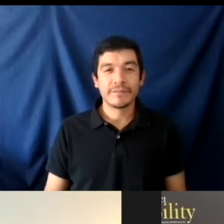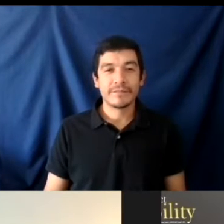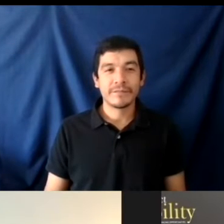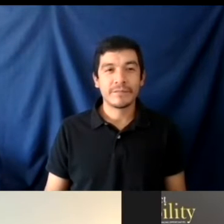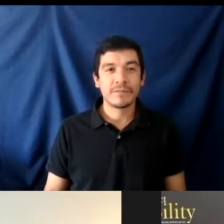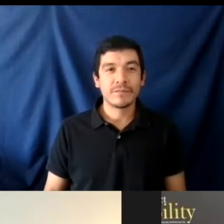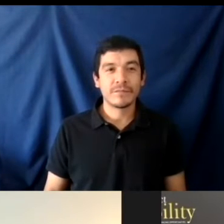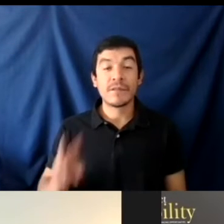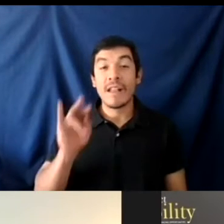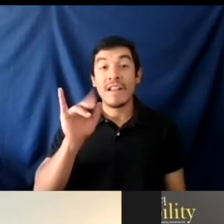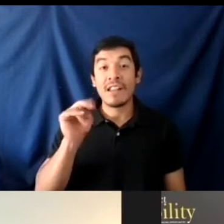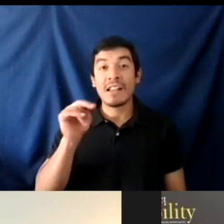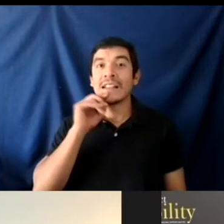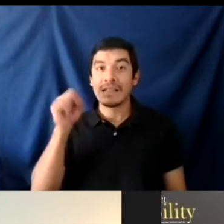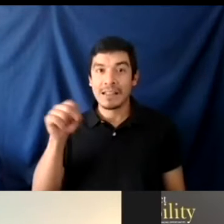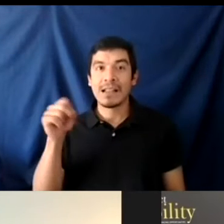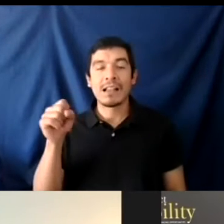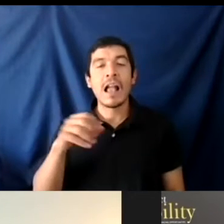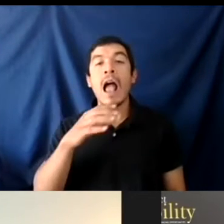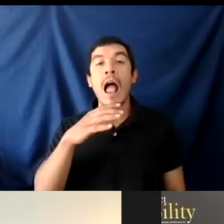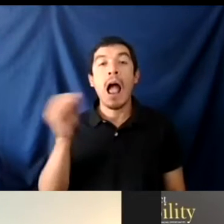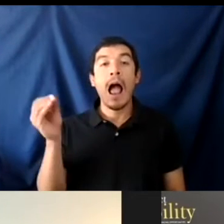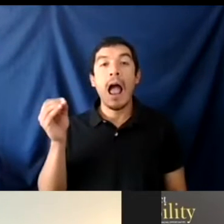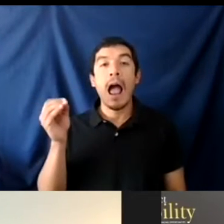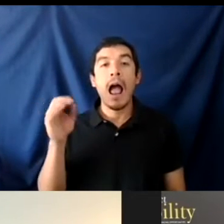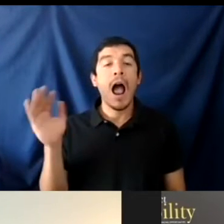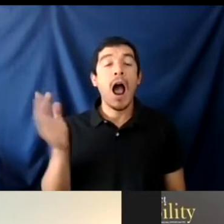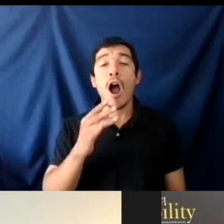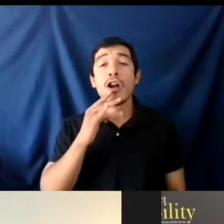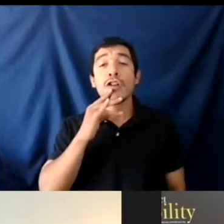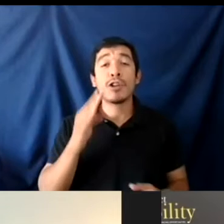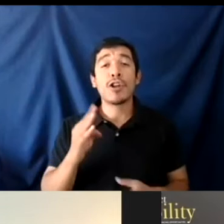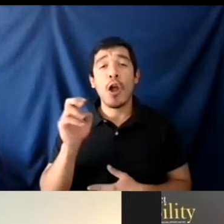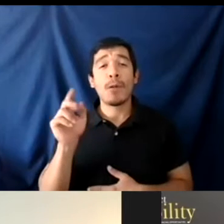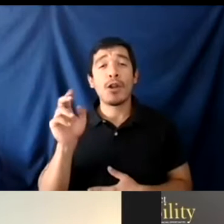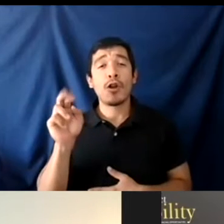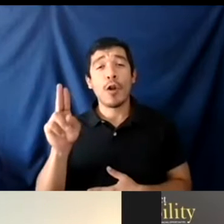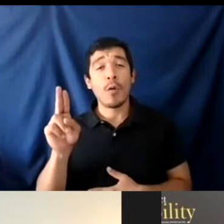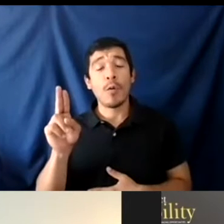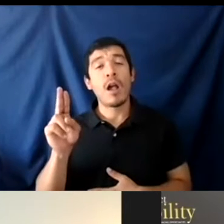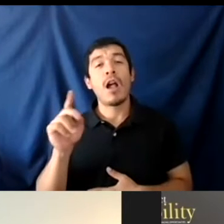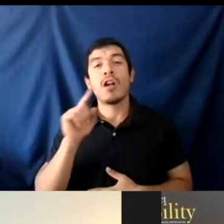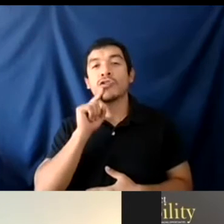And likewise, our Speakers Bureau has really